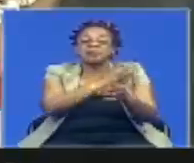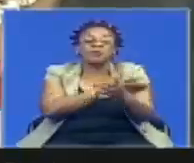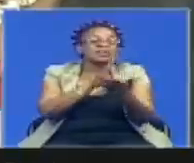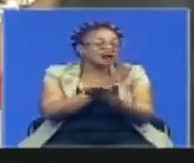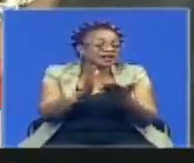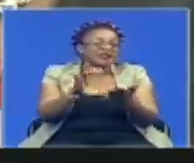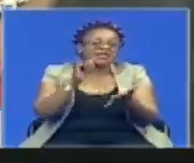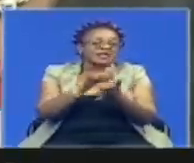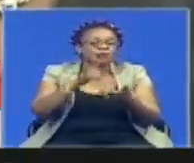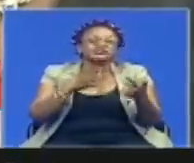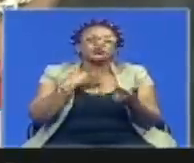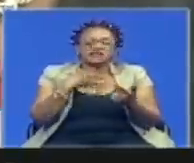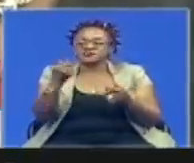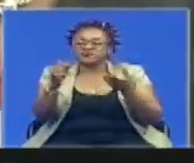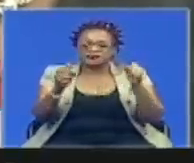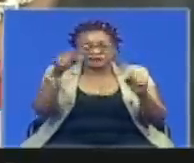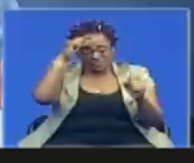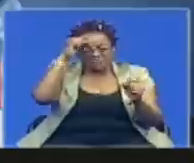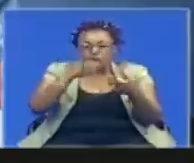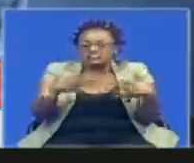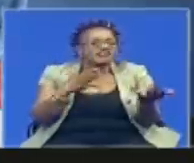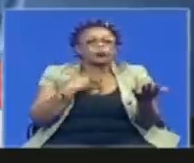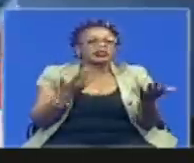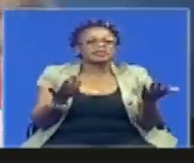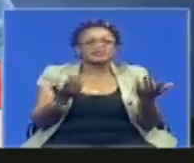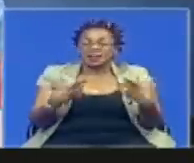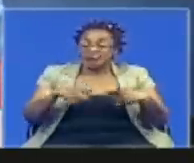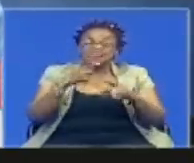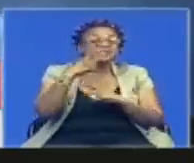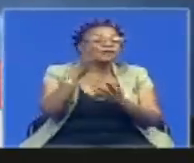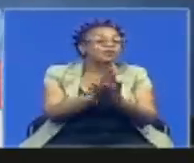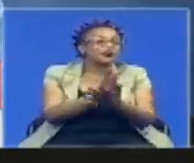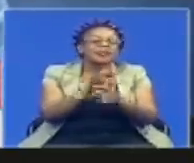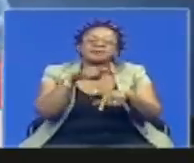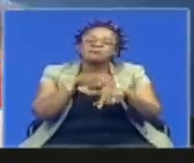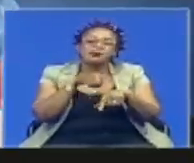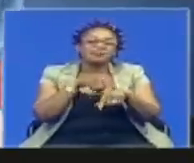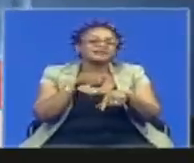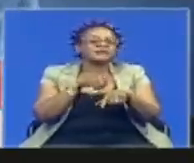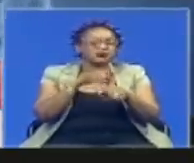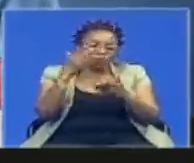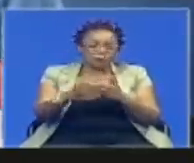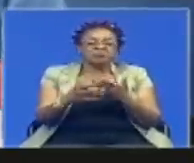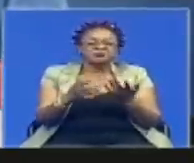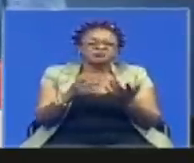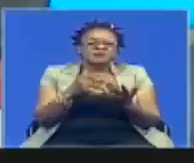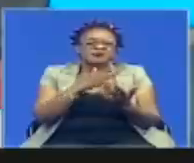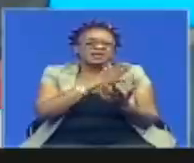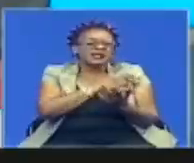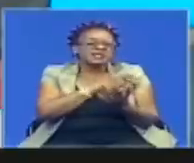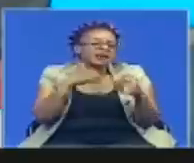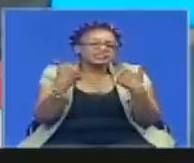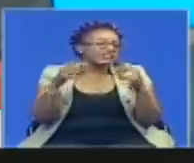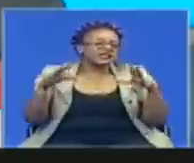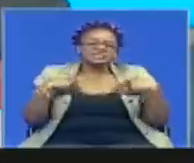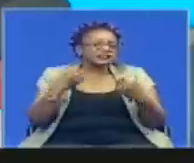for. Nusumkate, kuotamkate, or whatever you are looking for. Now, let me tell you the truth. Well, the moment you start talking about resources... But it's also not true that NASA leaders have never accepted defeat.